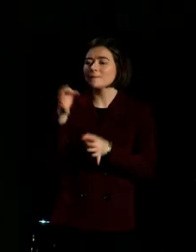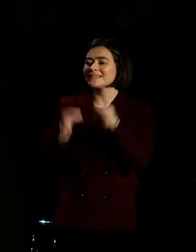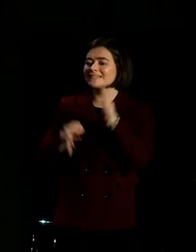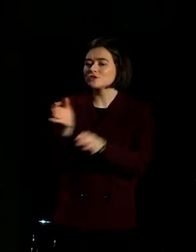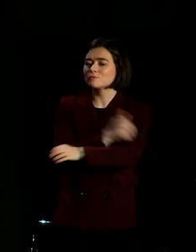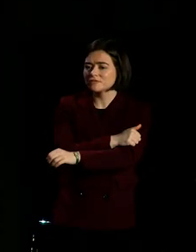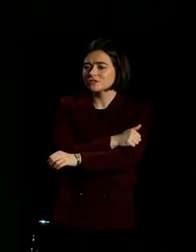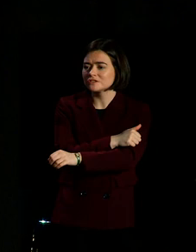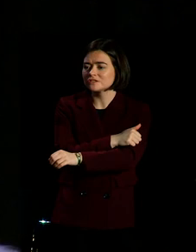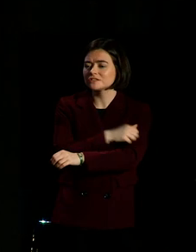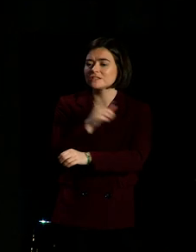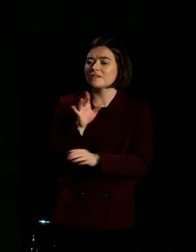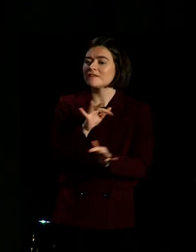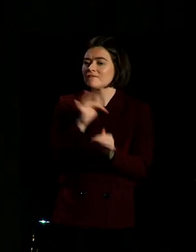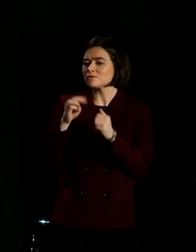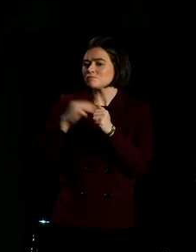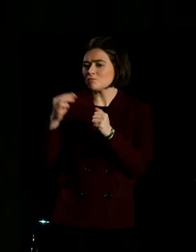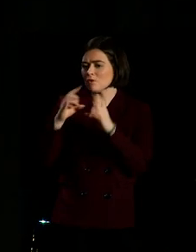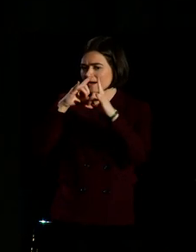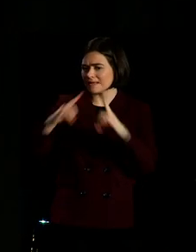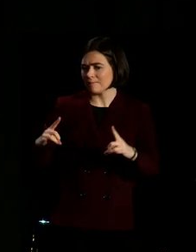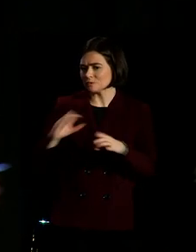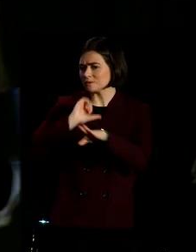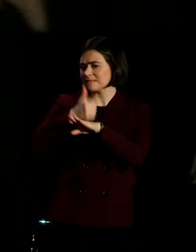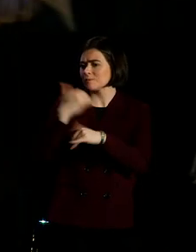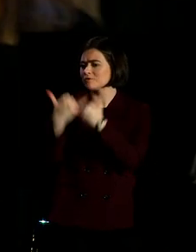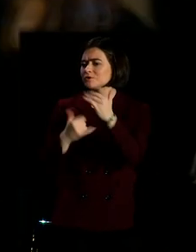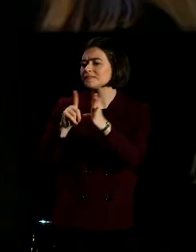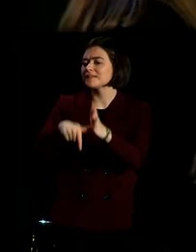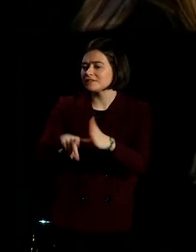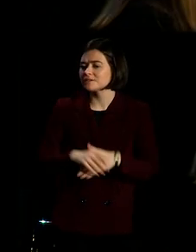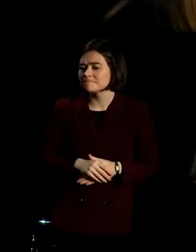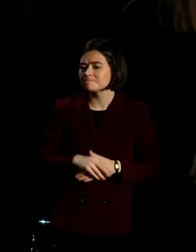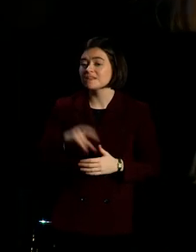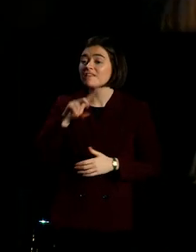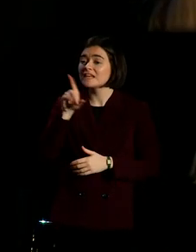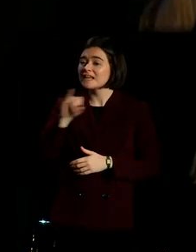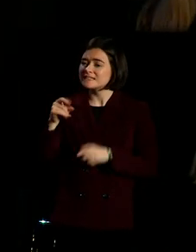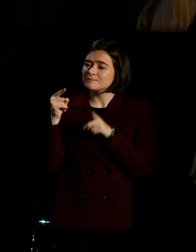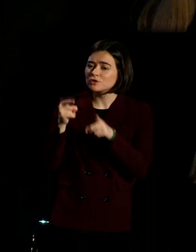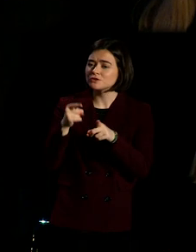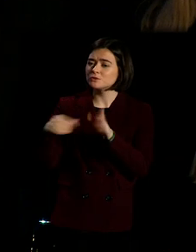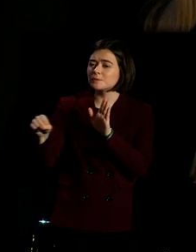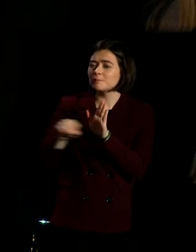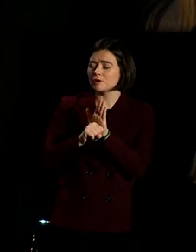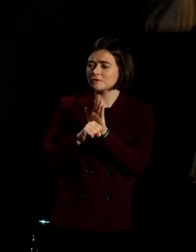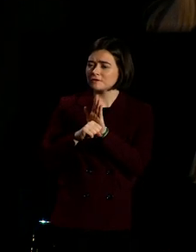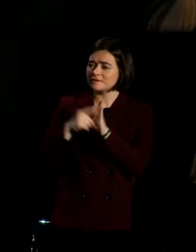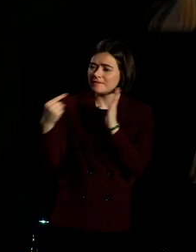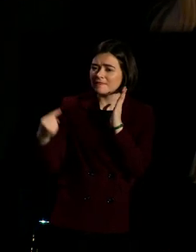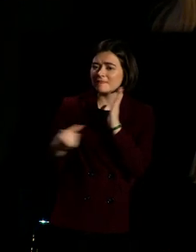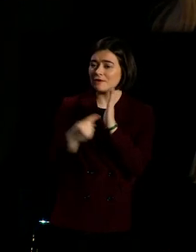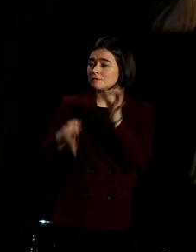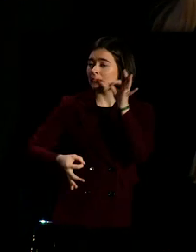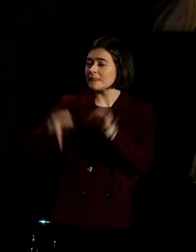prisoners, followed by Sachsenhausen and other camps a couple of years later. The Nazis persecuted and murdered thousands of